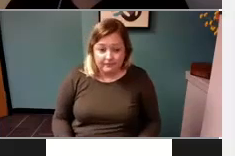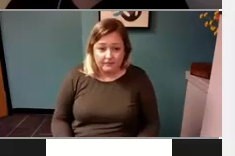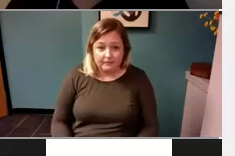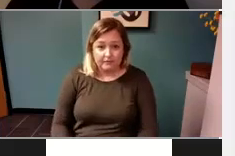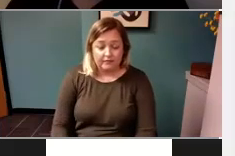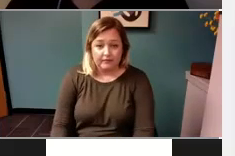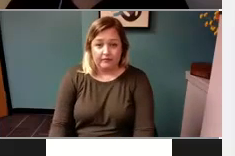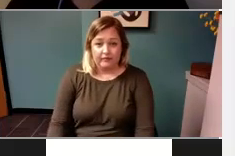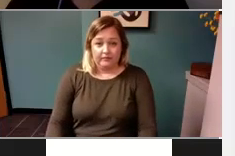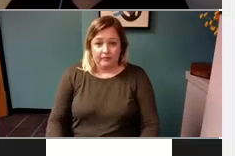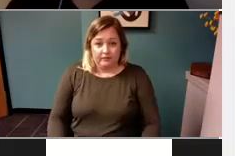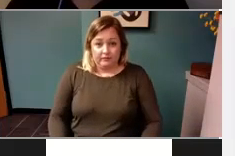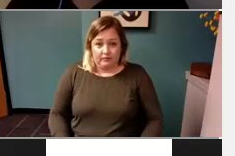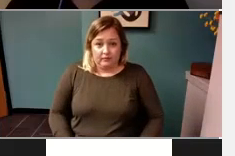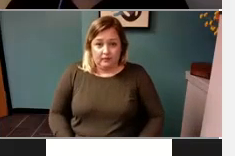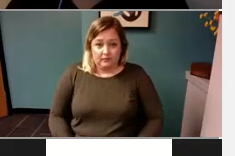algorithms.